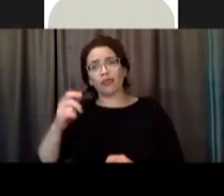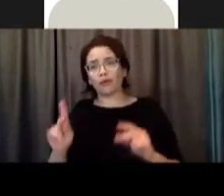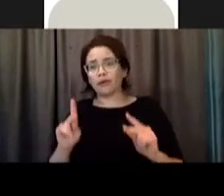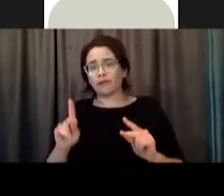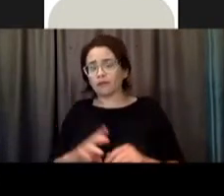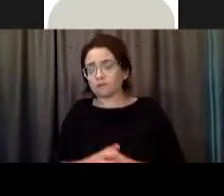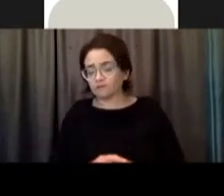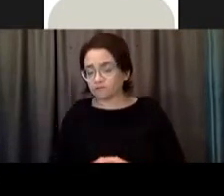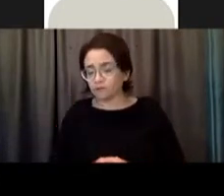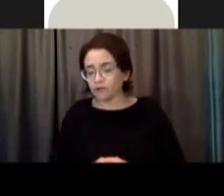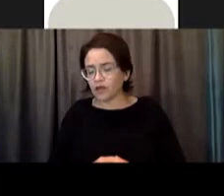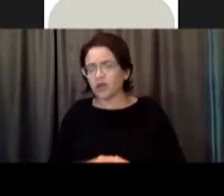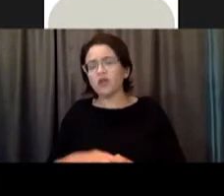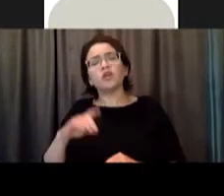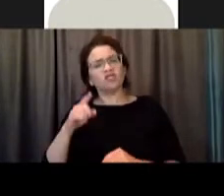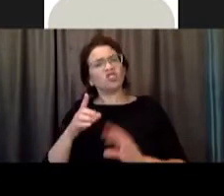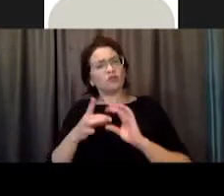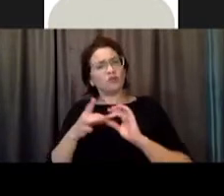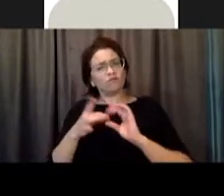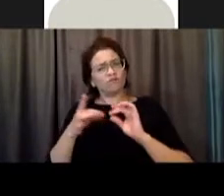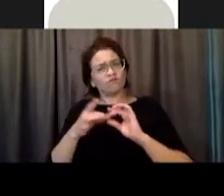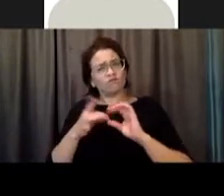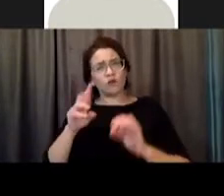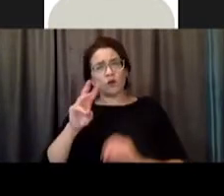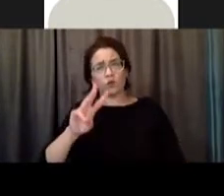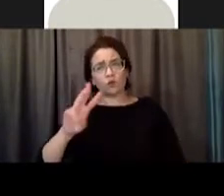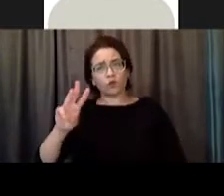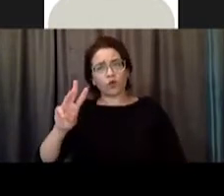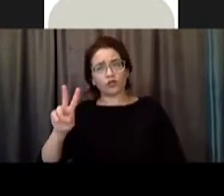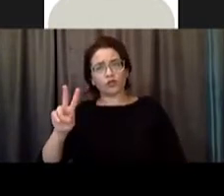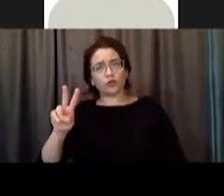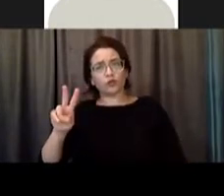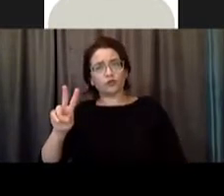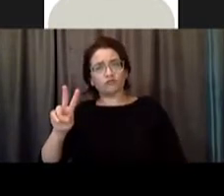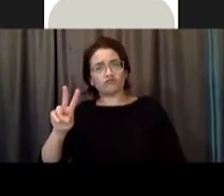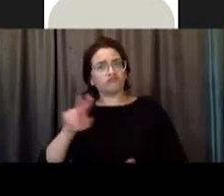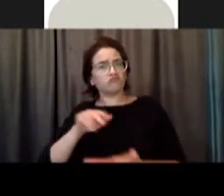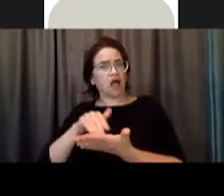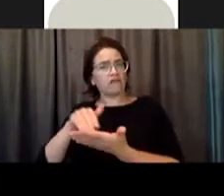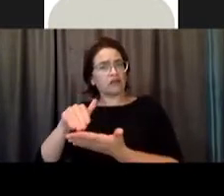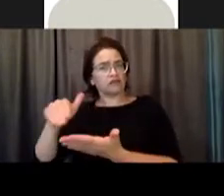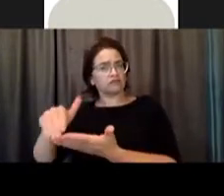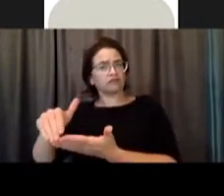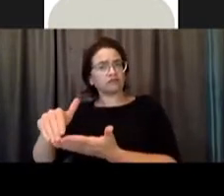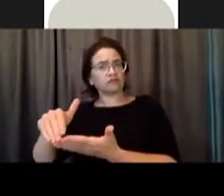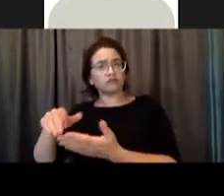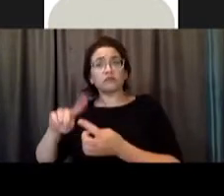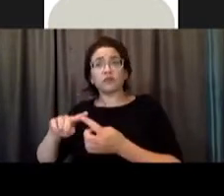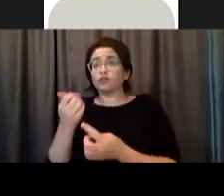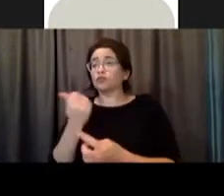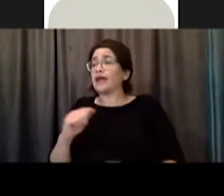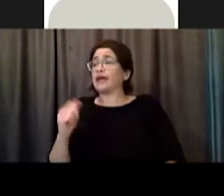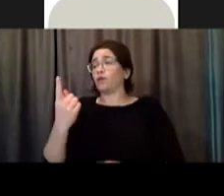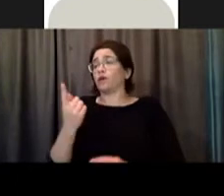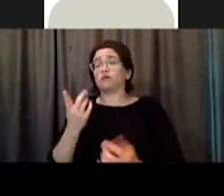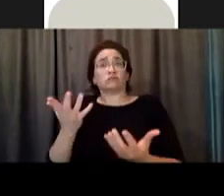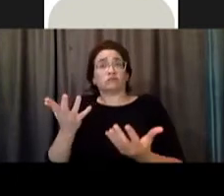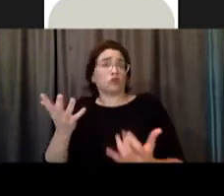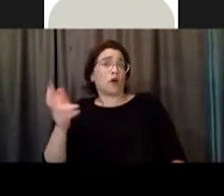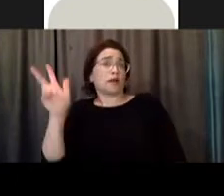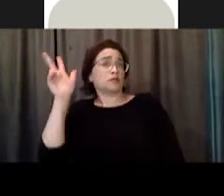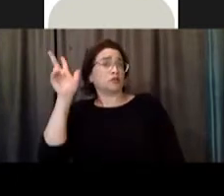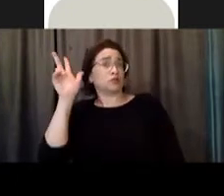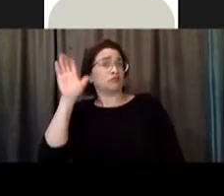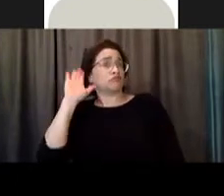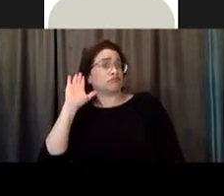World War II stories frequently. Really to anyone who would listen and anyone who wanted to hear the stories. But she